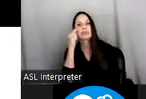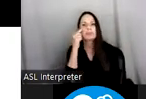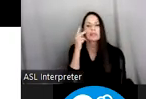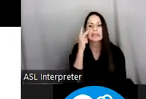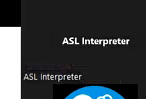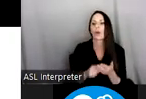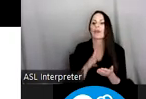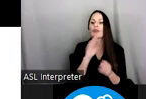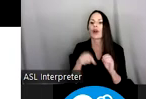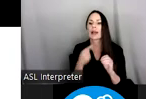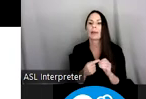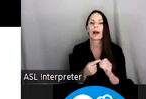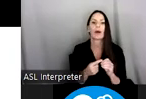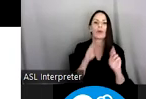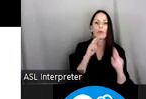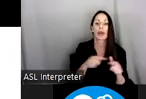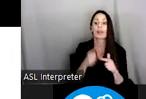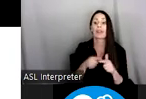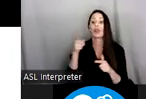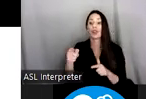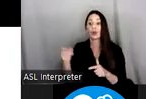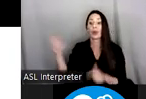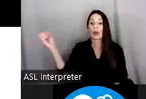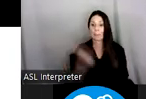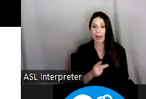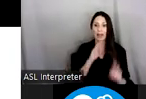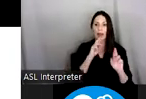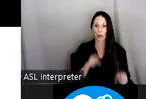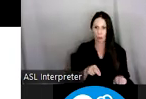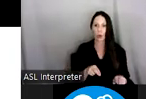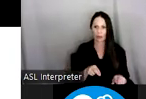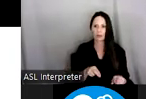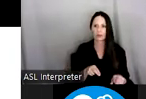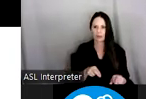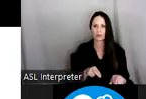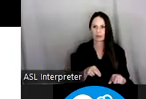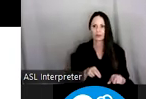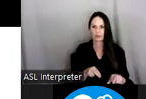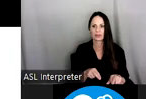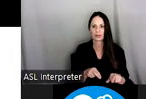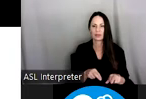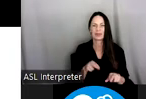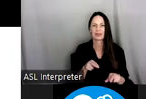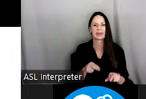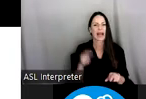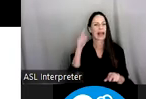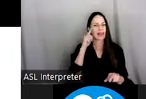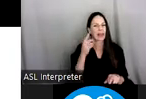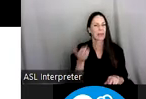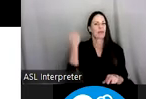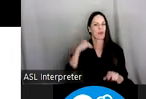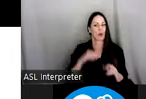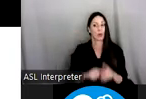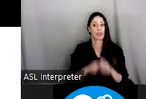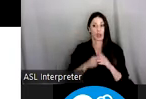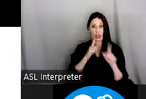those updates back to BHAAC. So that's where, because I think there was a little bit of confusion when we first started talking about this, about